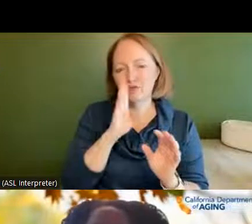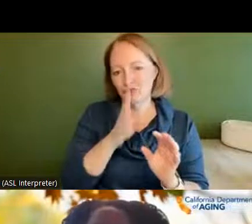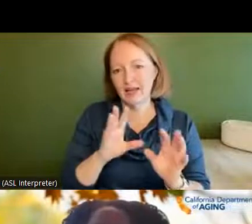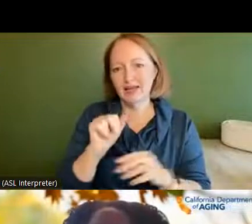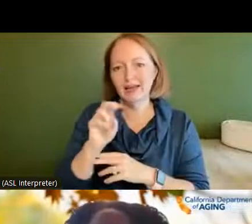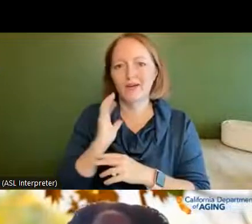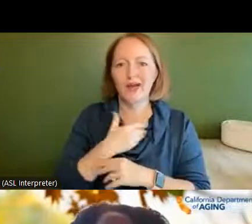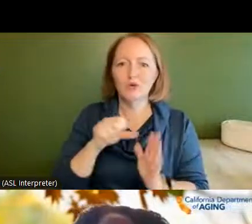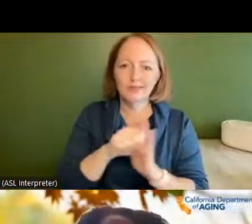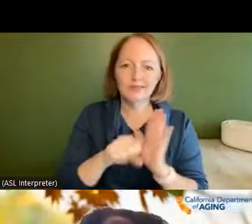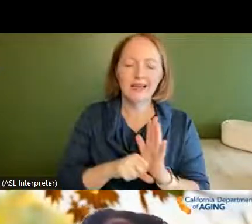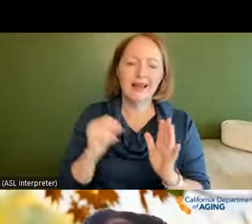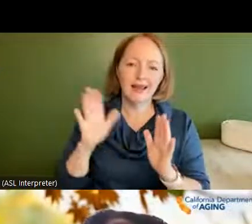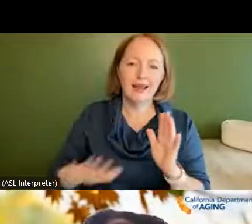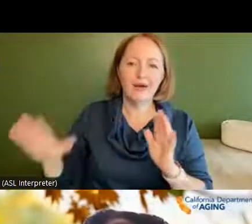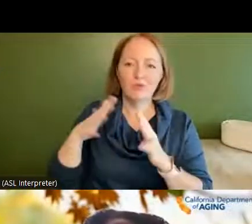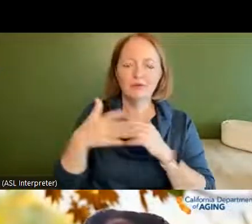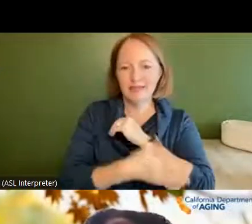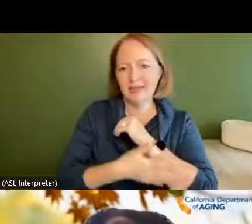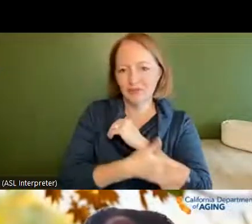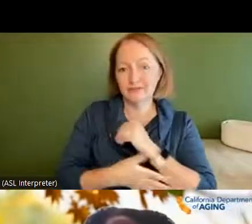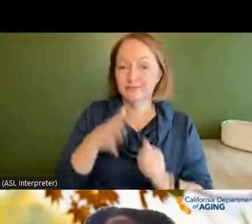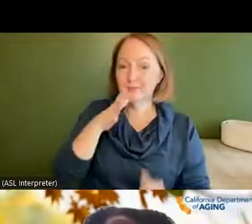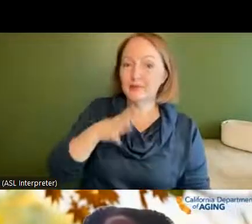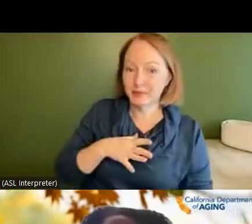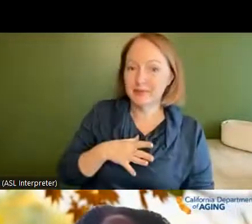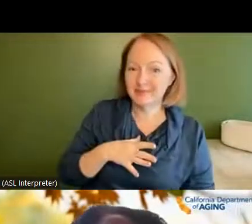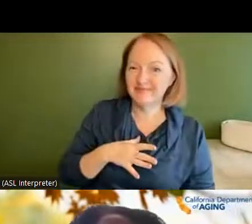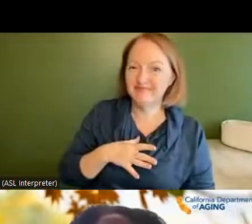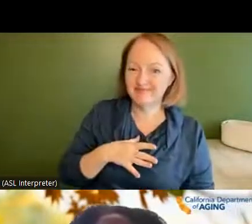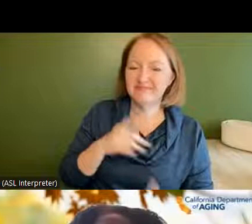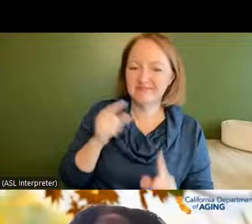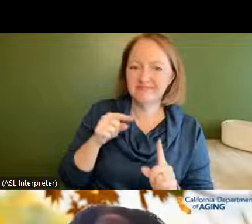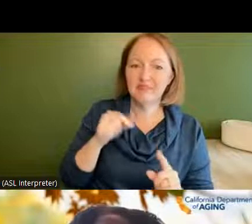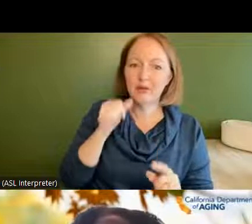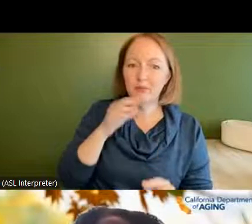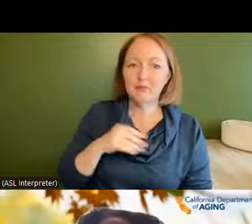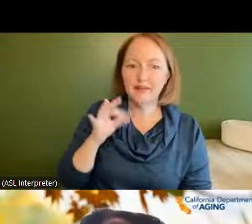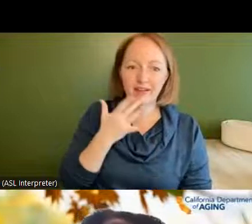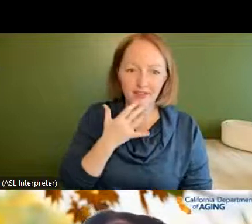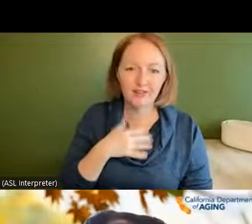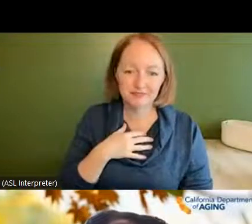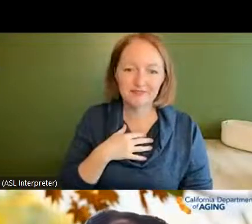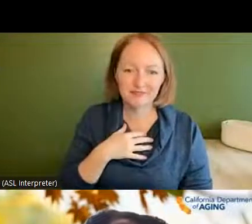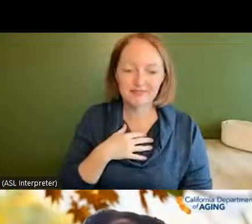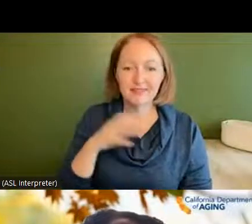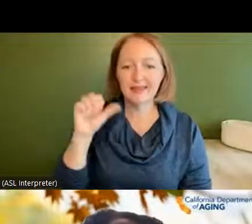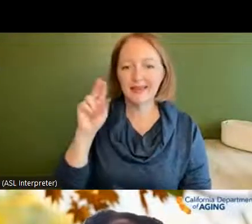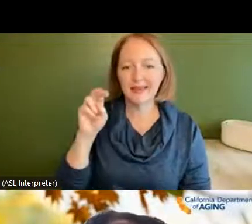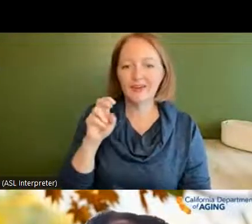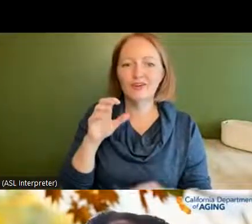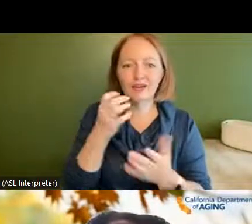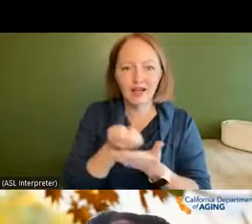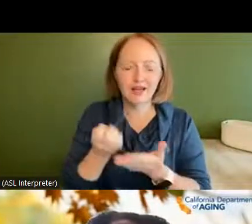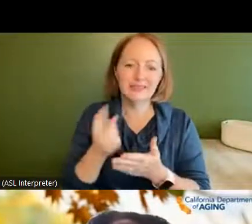state and in our nation: women, in particular, women of color. Our care economy is fragile